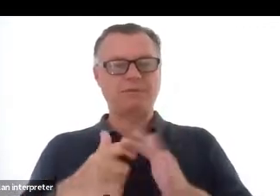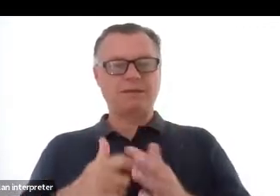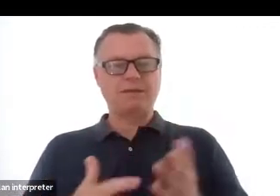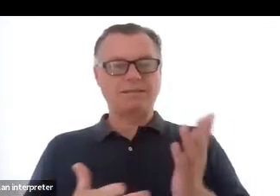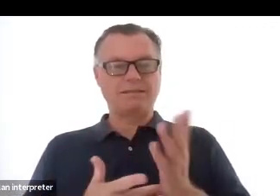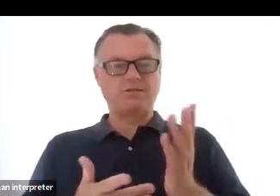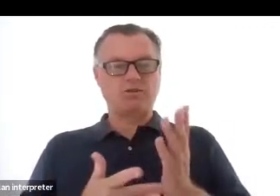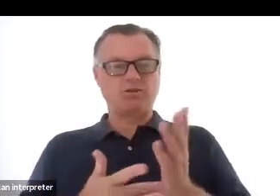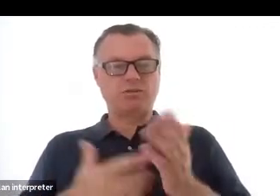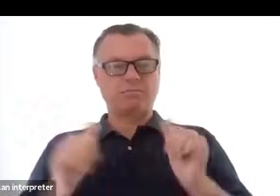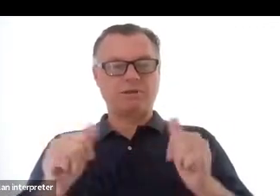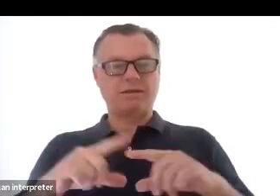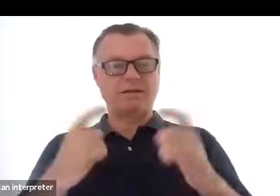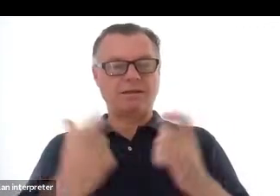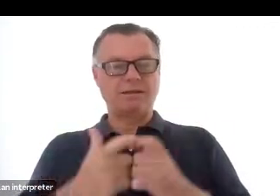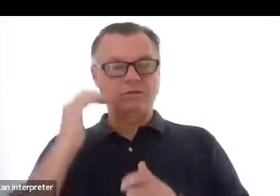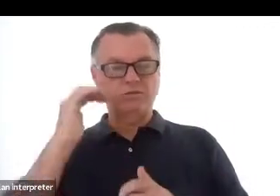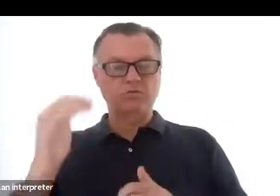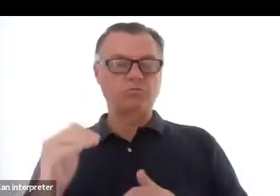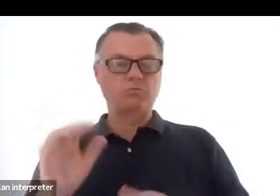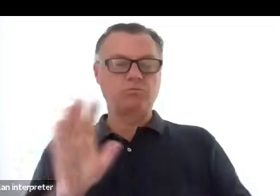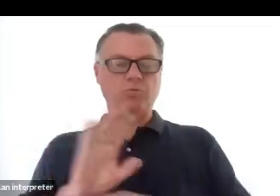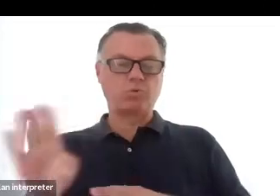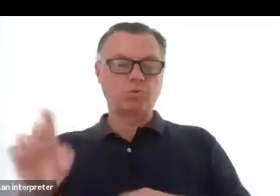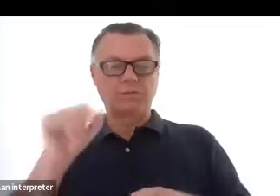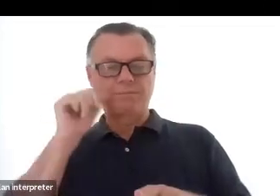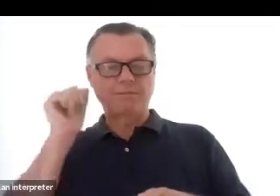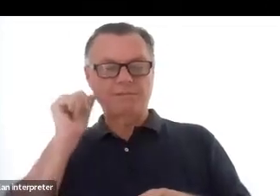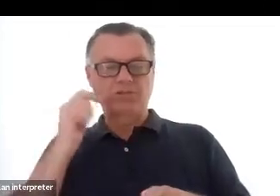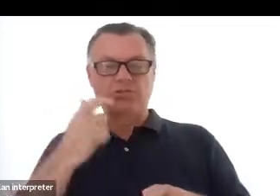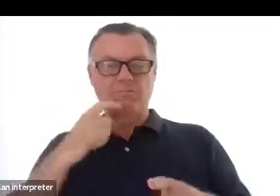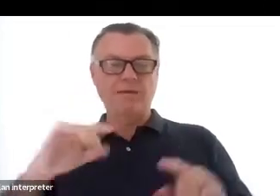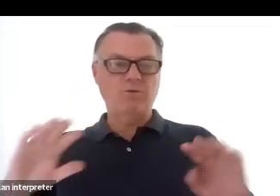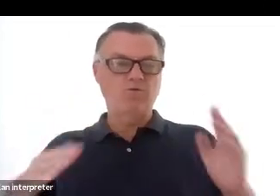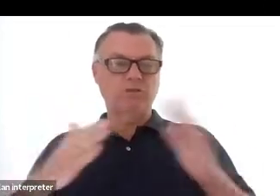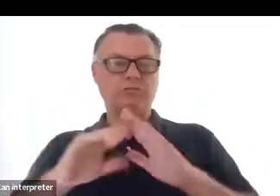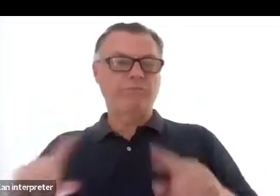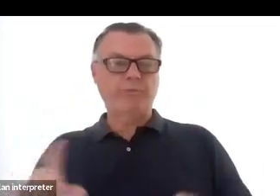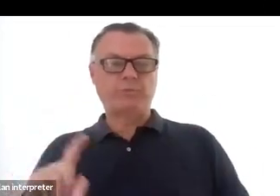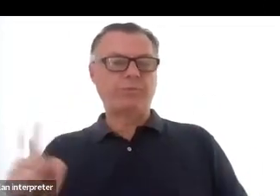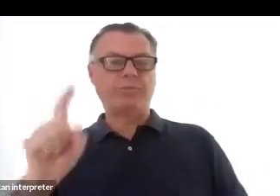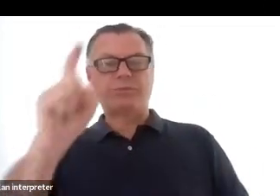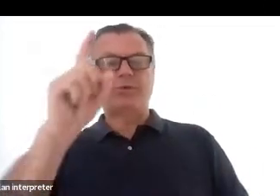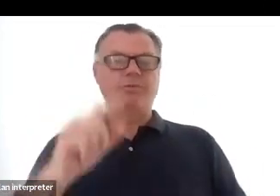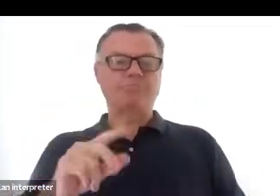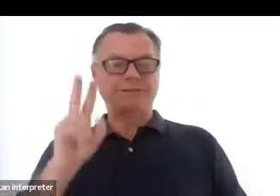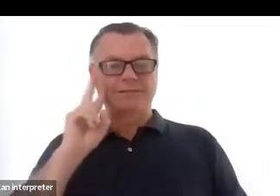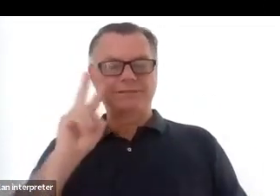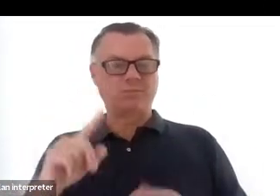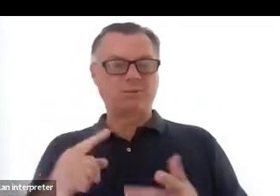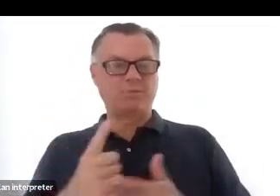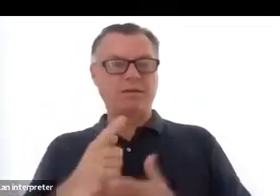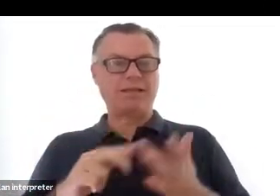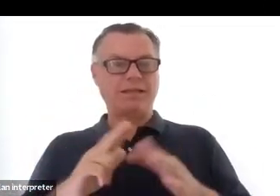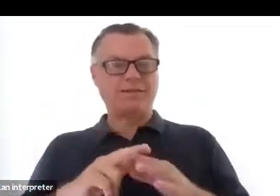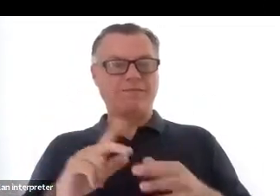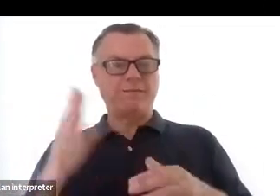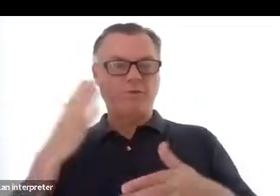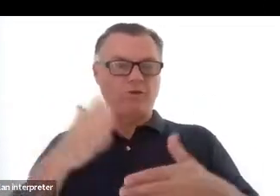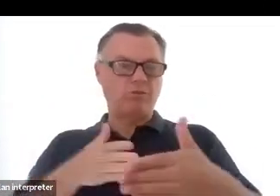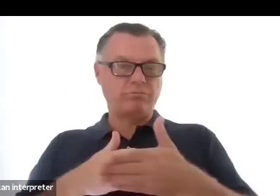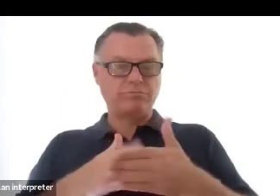from classrooms to boardrooms, from beaches to mountain trails. And through it all, we've witnessed what happens when innovation meets